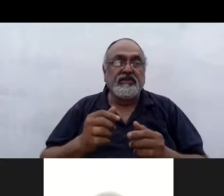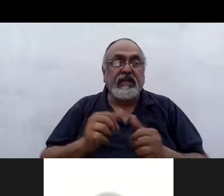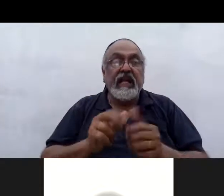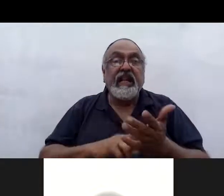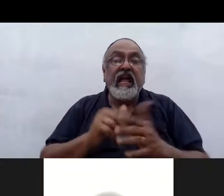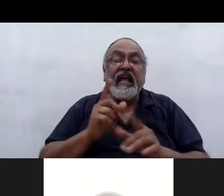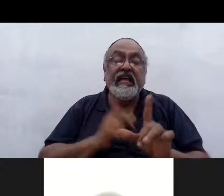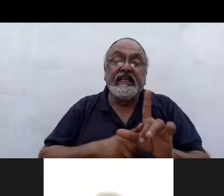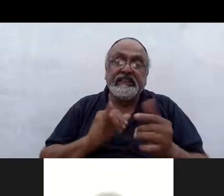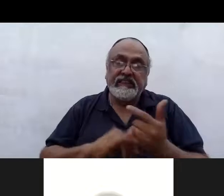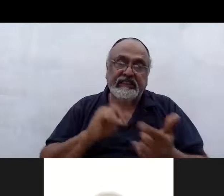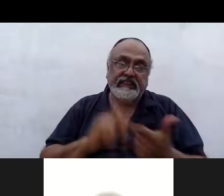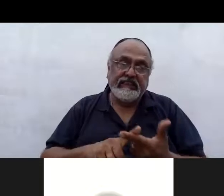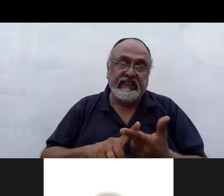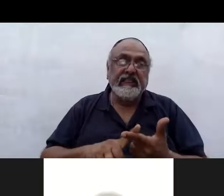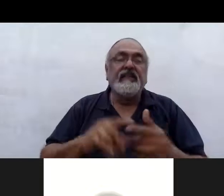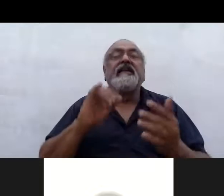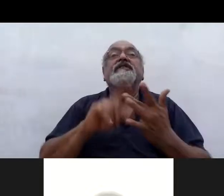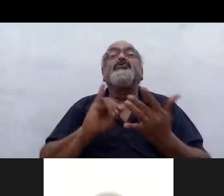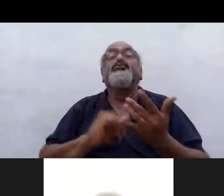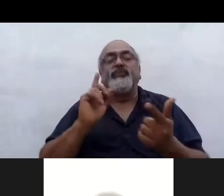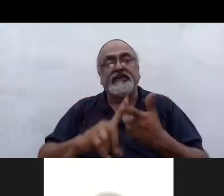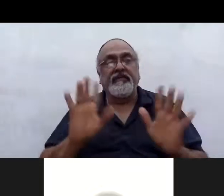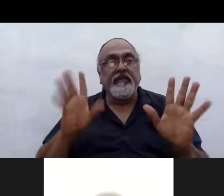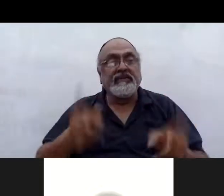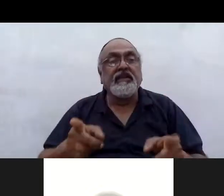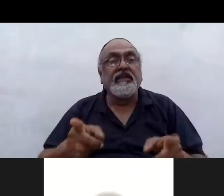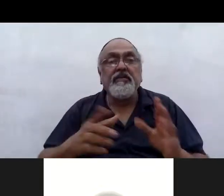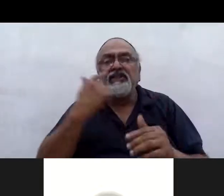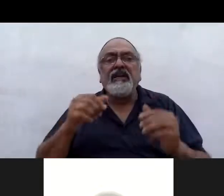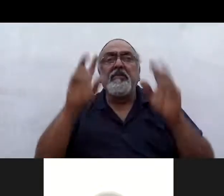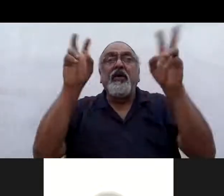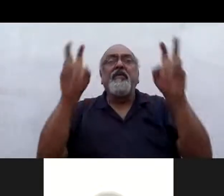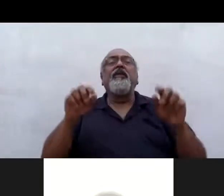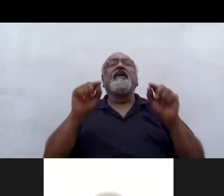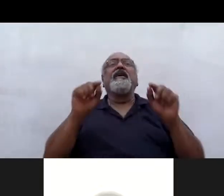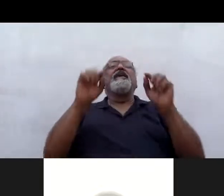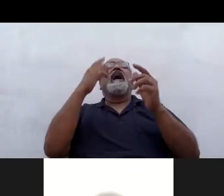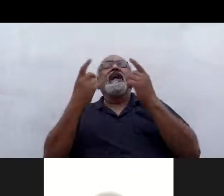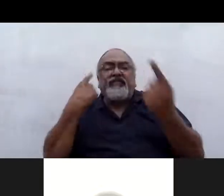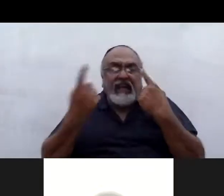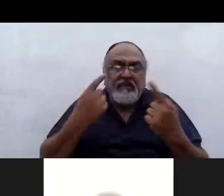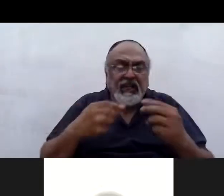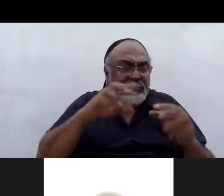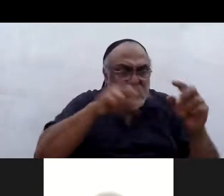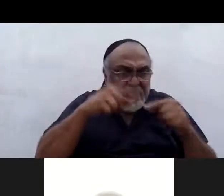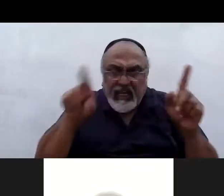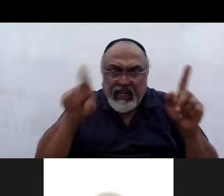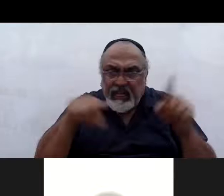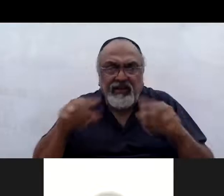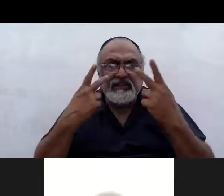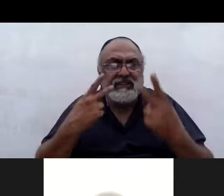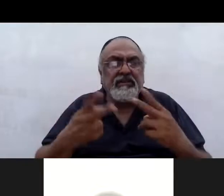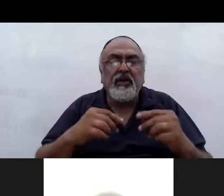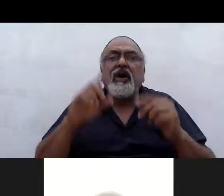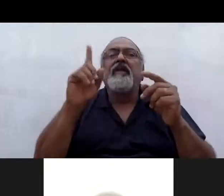analyze the issues given. But before going into the analysis, in a case commentary, usually we write in a para or